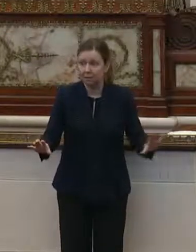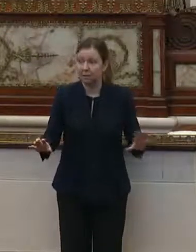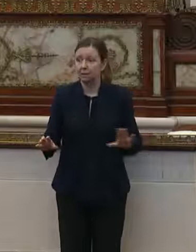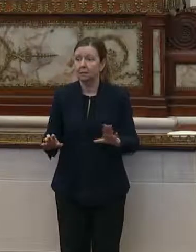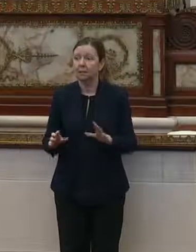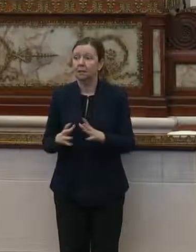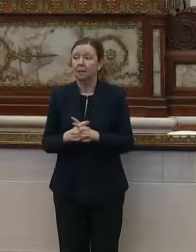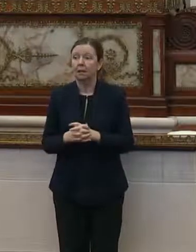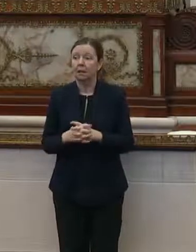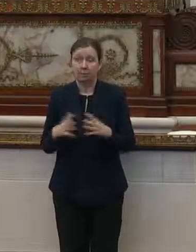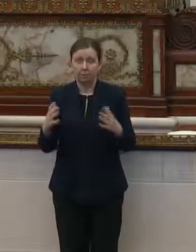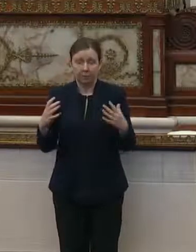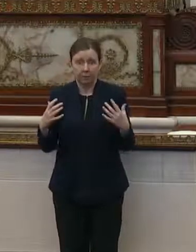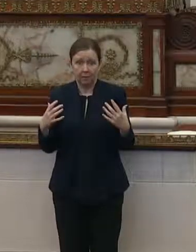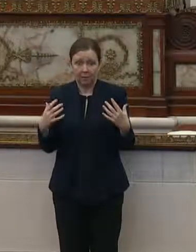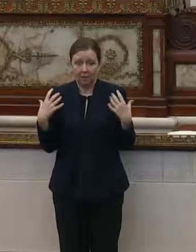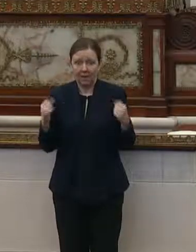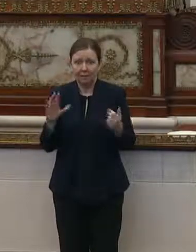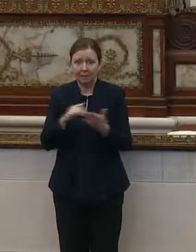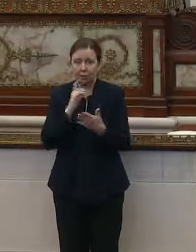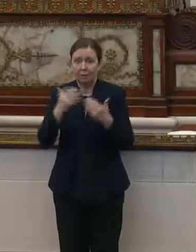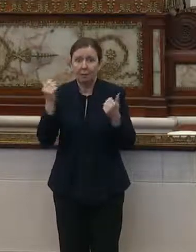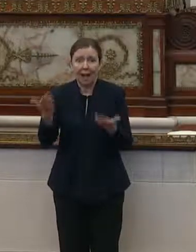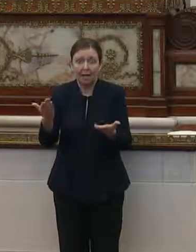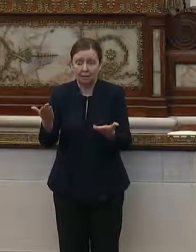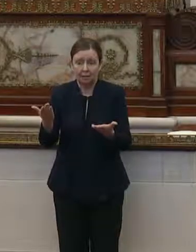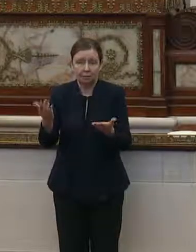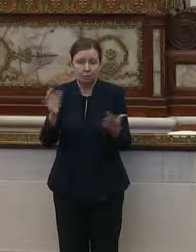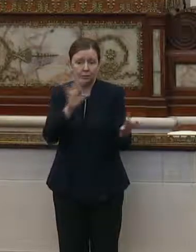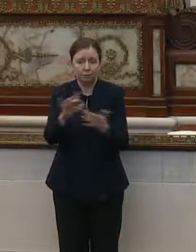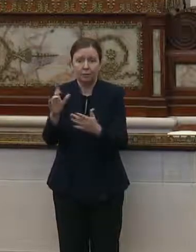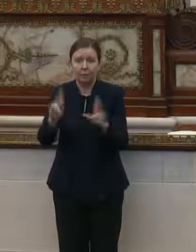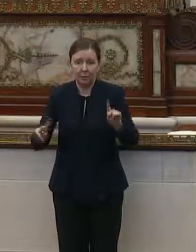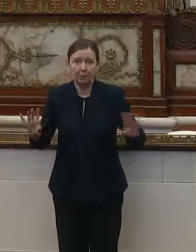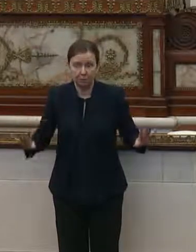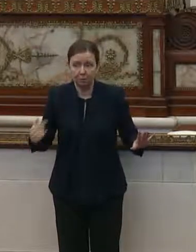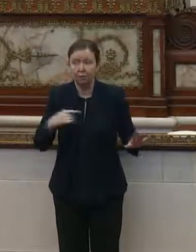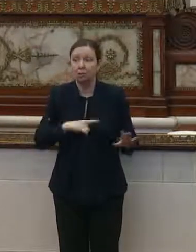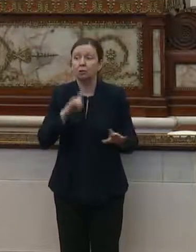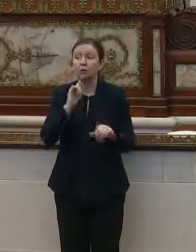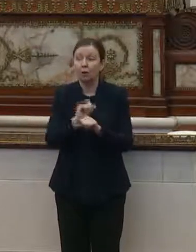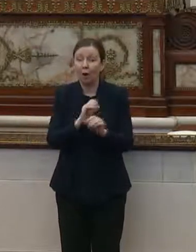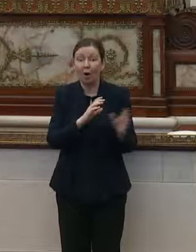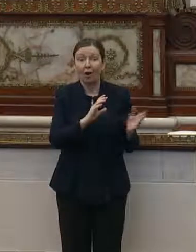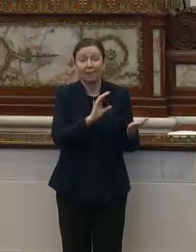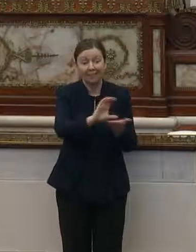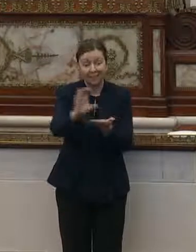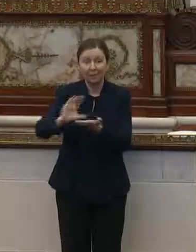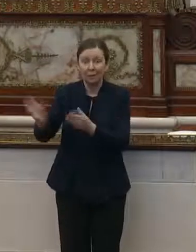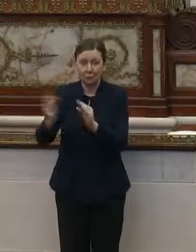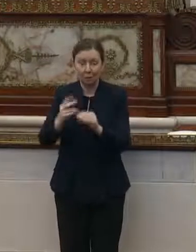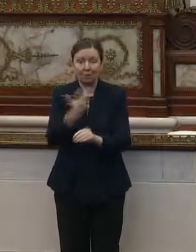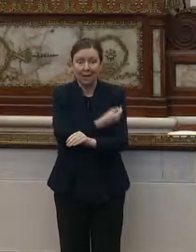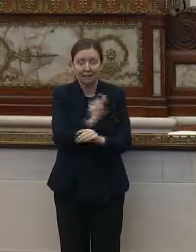are the best. We looked at the demographics. They are clearly reaching those populations. So we are channeling more vaccine to them now. We need to channel more vaccine to them in the